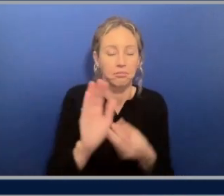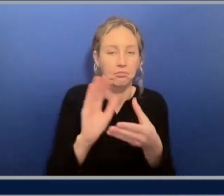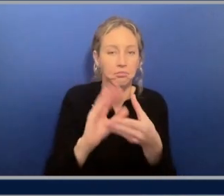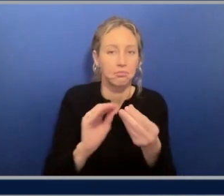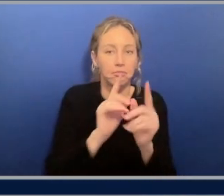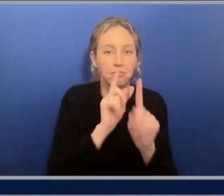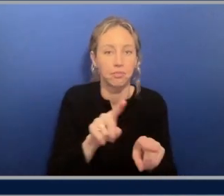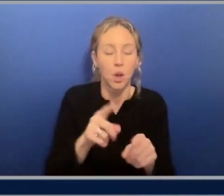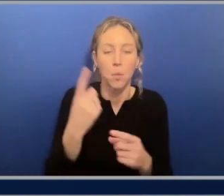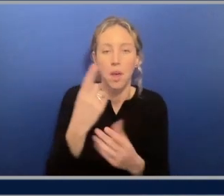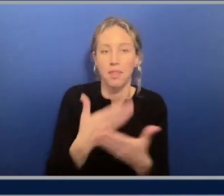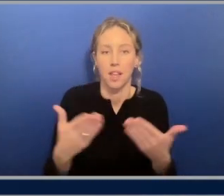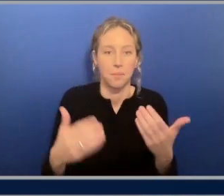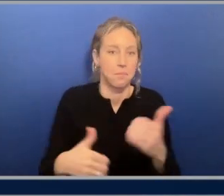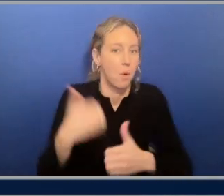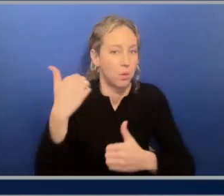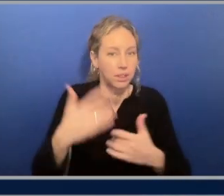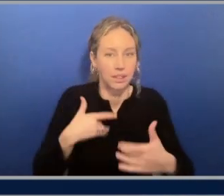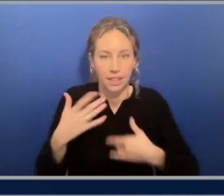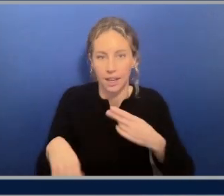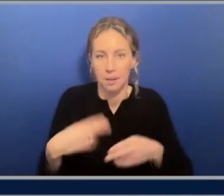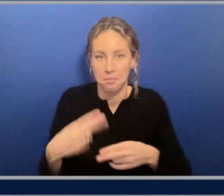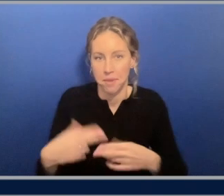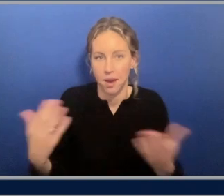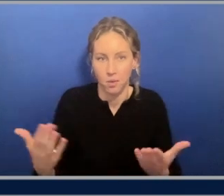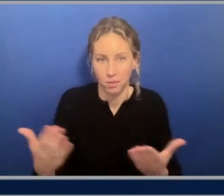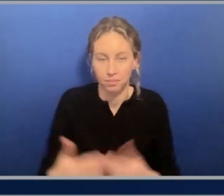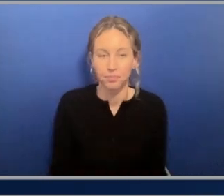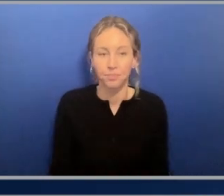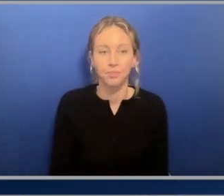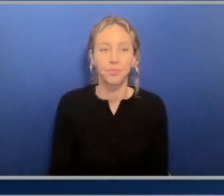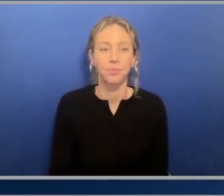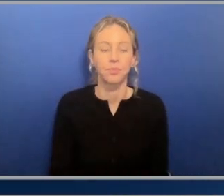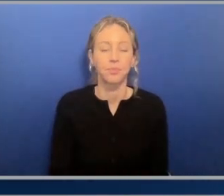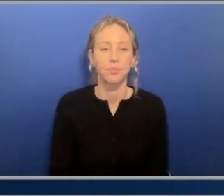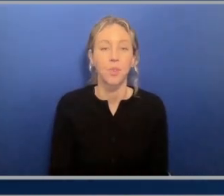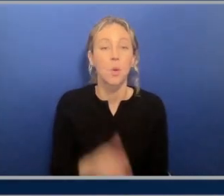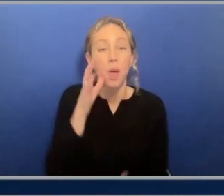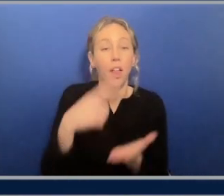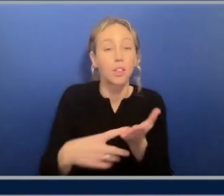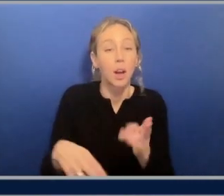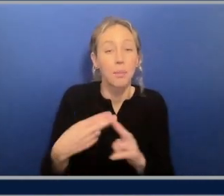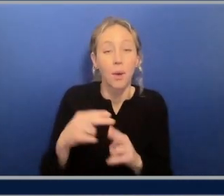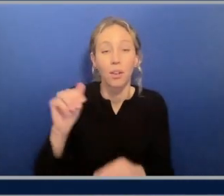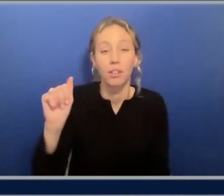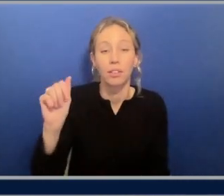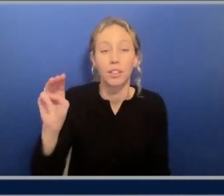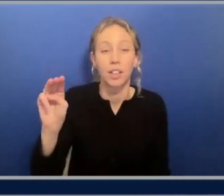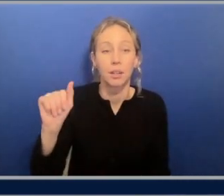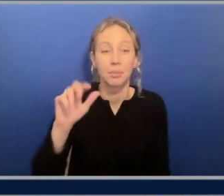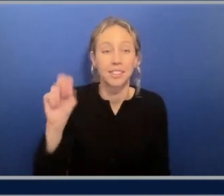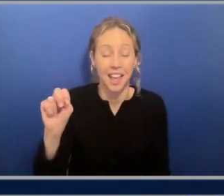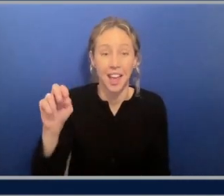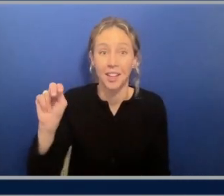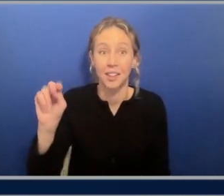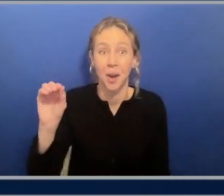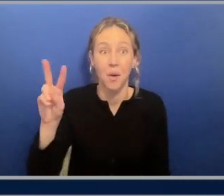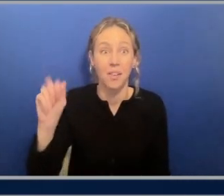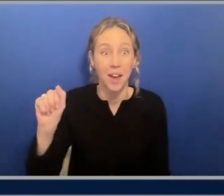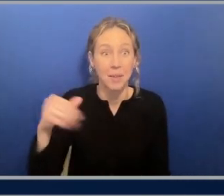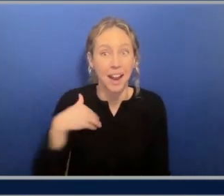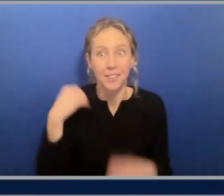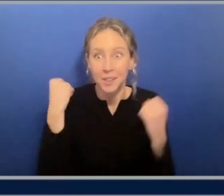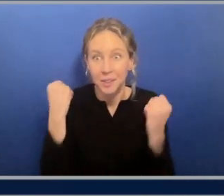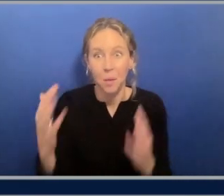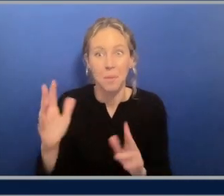they're most excited for. We did mention that we're going to get to Amazon Nova. We just got so many questions, so much coming from our